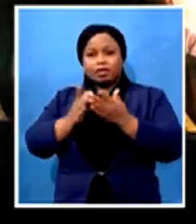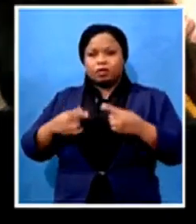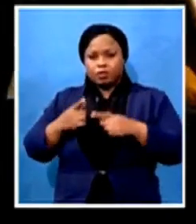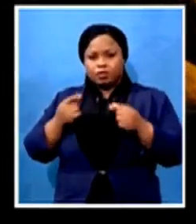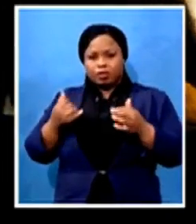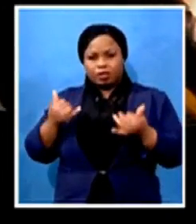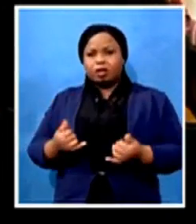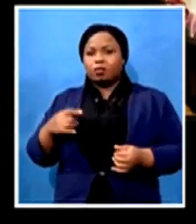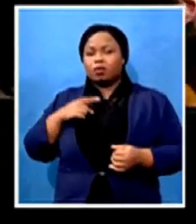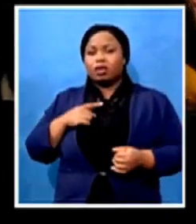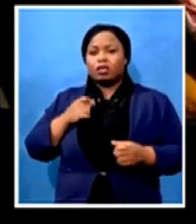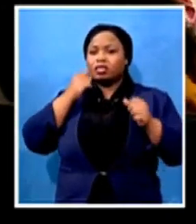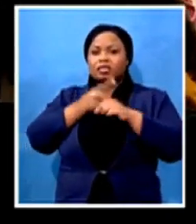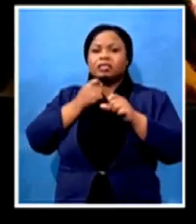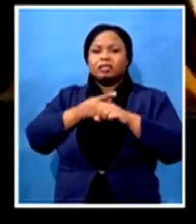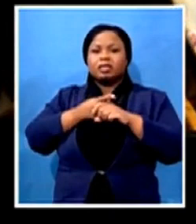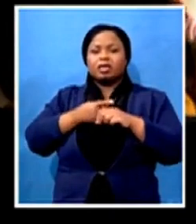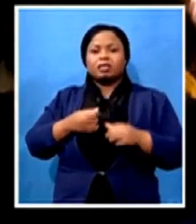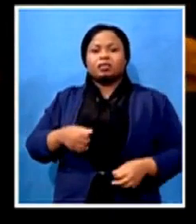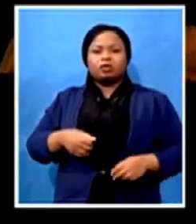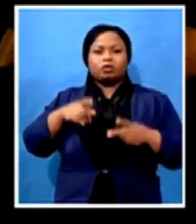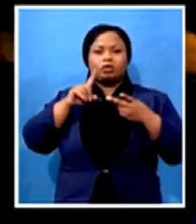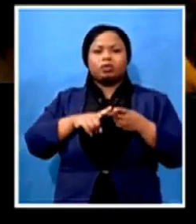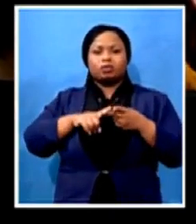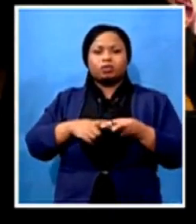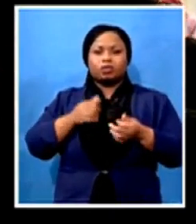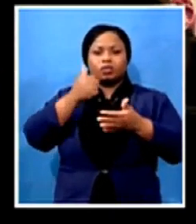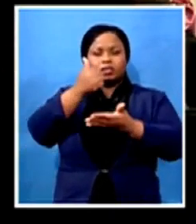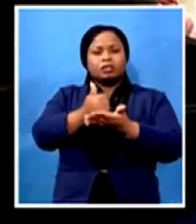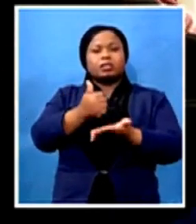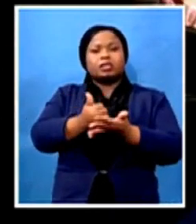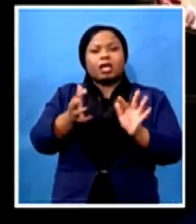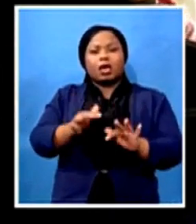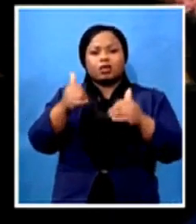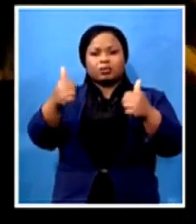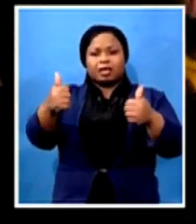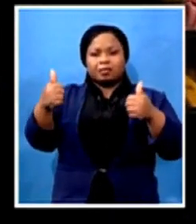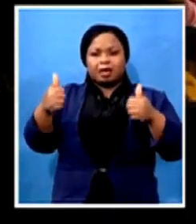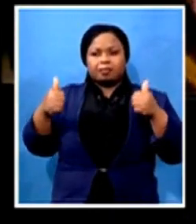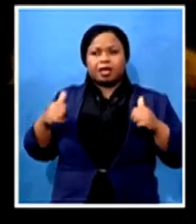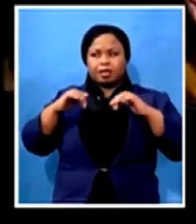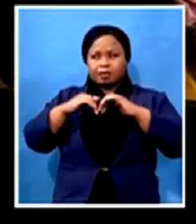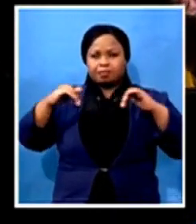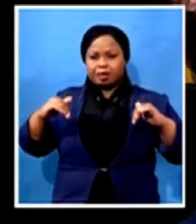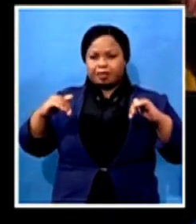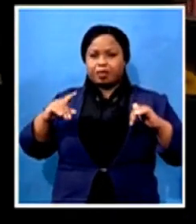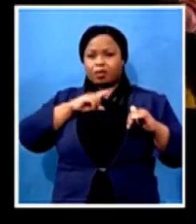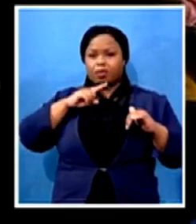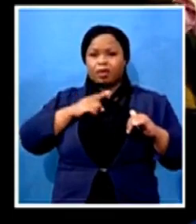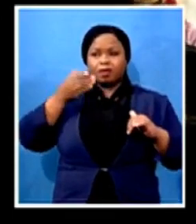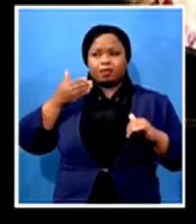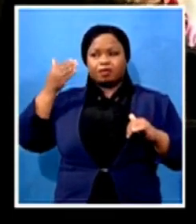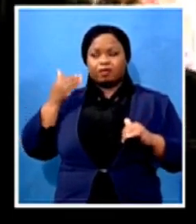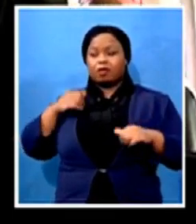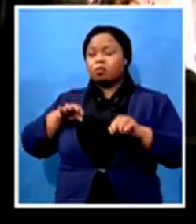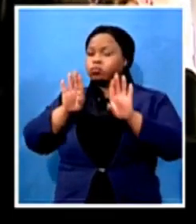can practice physical distancing. There was also a period where when the lockdown started, you were severely hit. That continues.